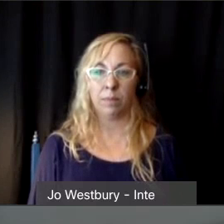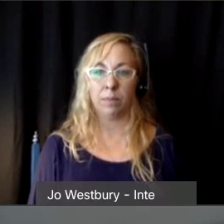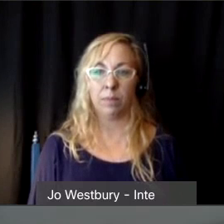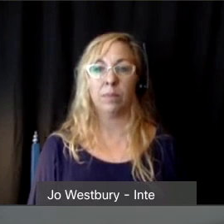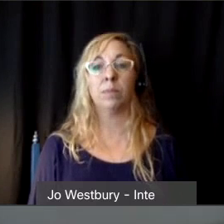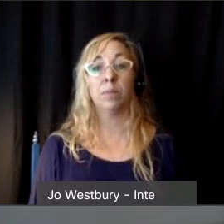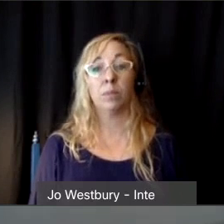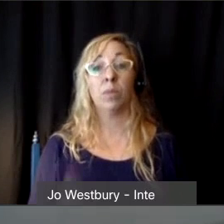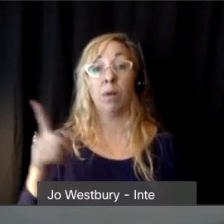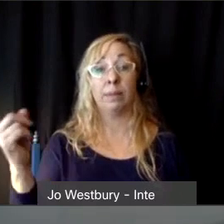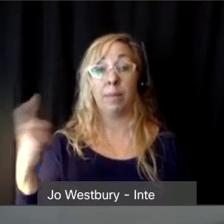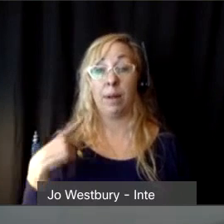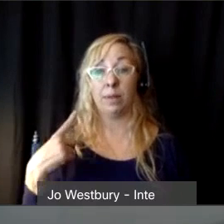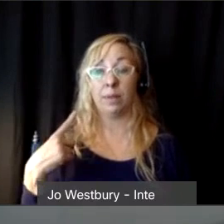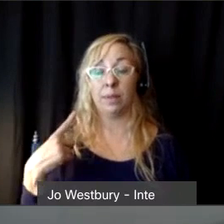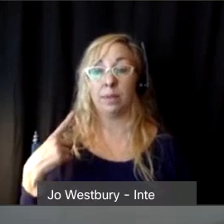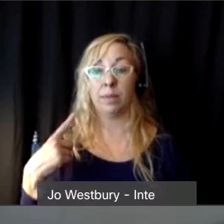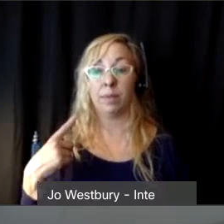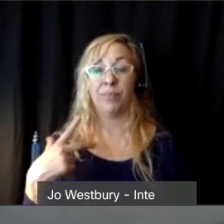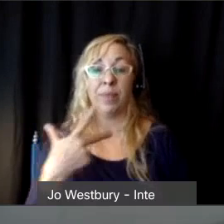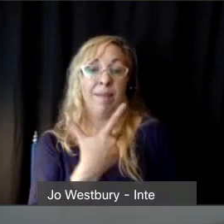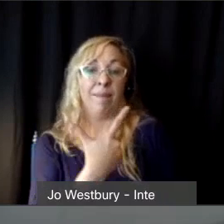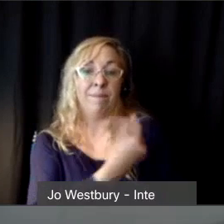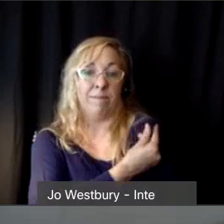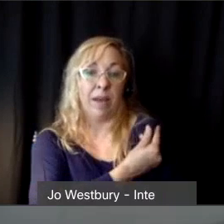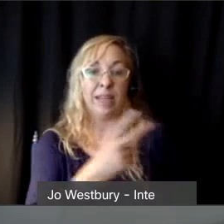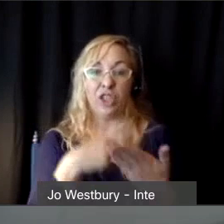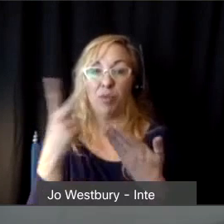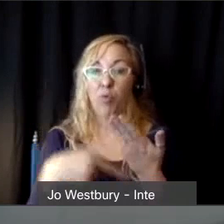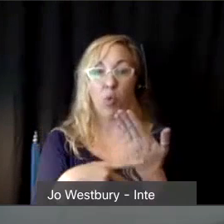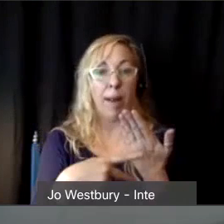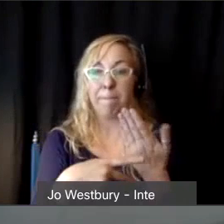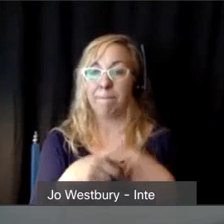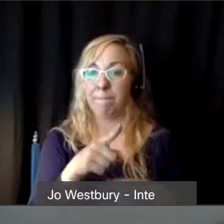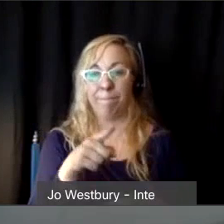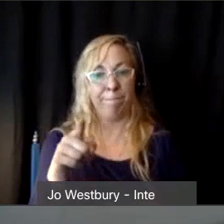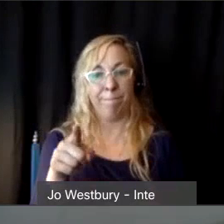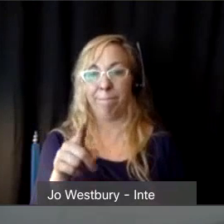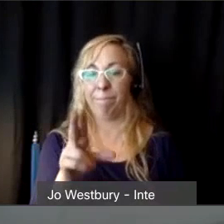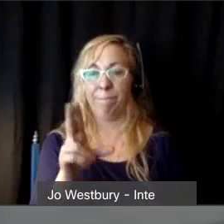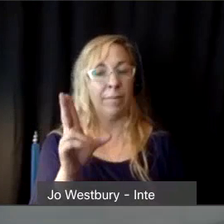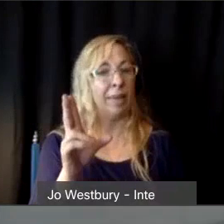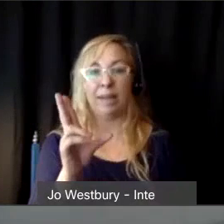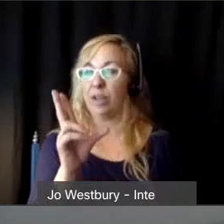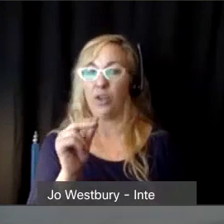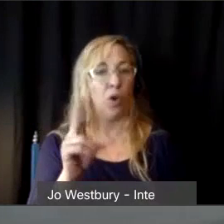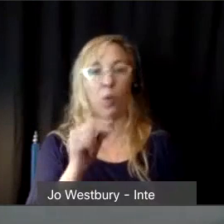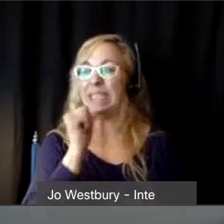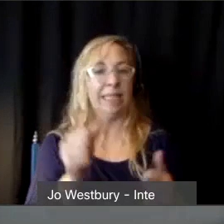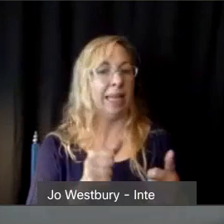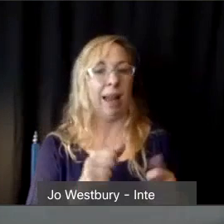So there's a question, the vaccination program does not apply to supported living or rehab. That is